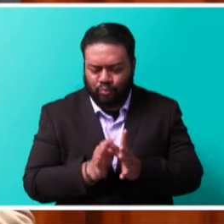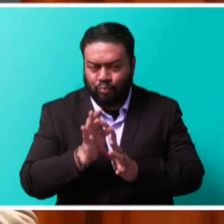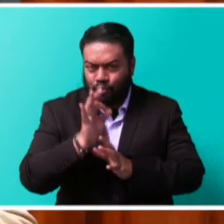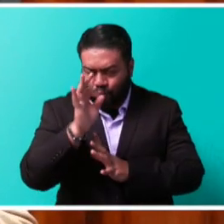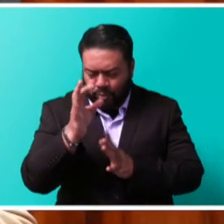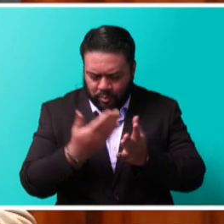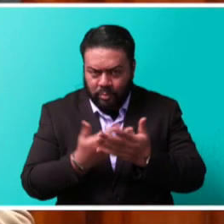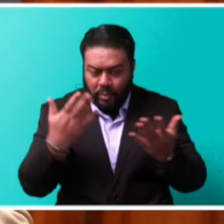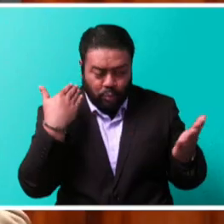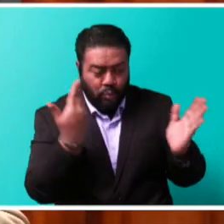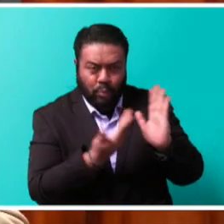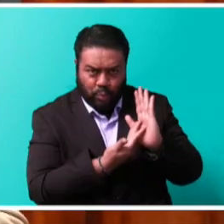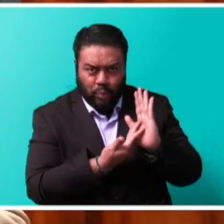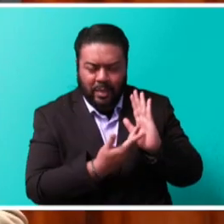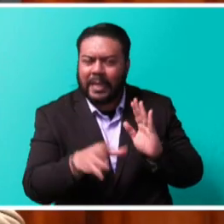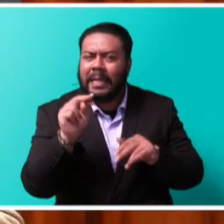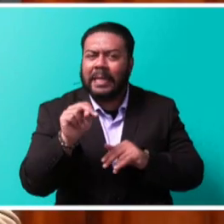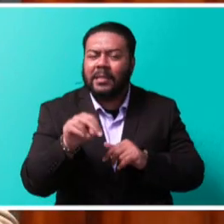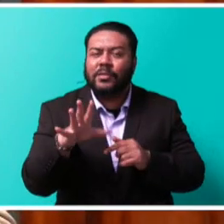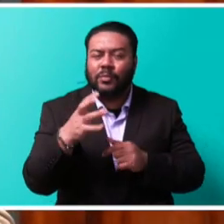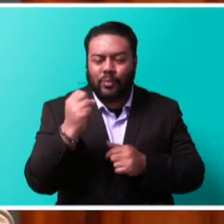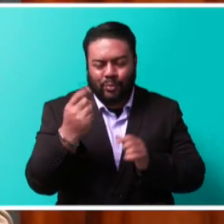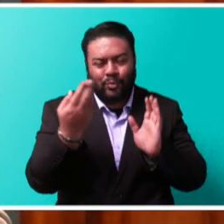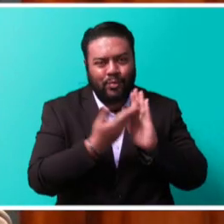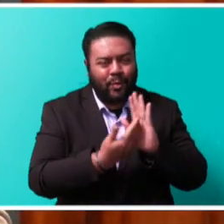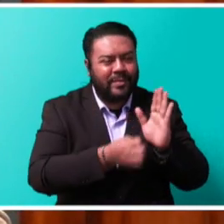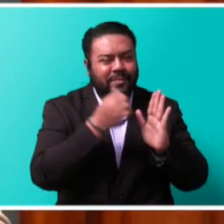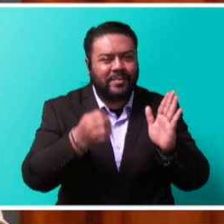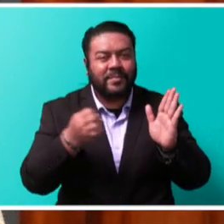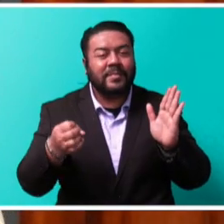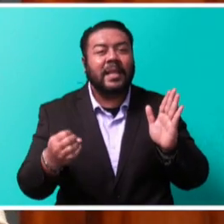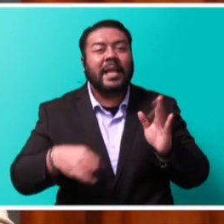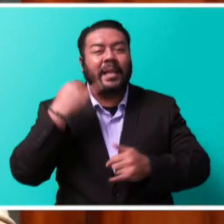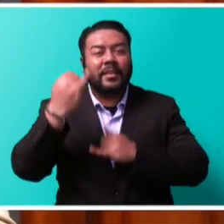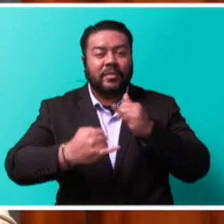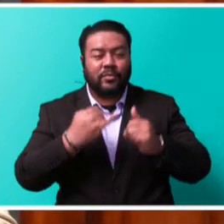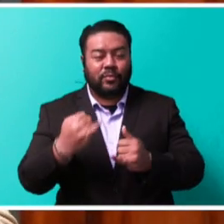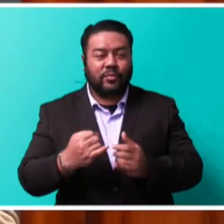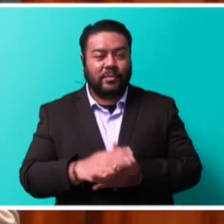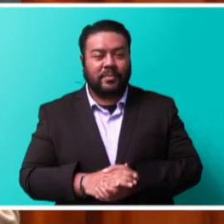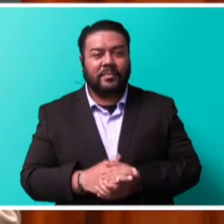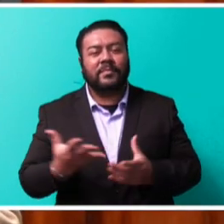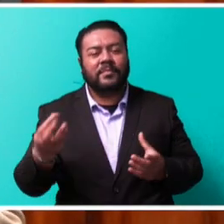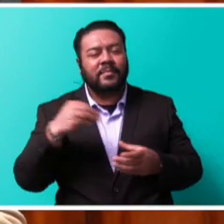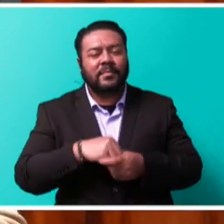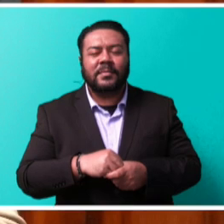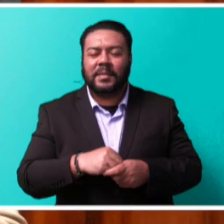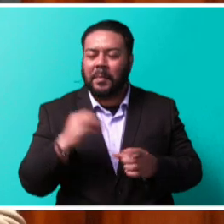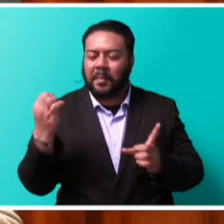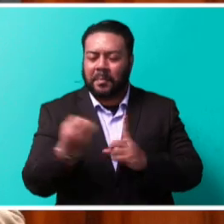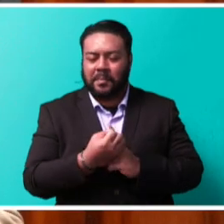evident that reforms were necessary to reflect evolving international standards, emerging environmental